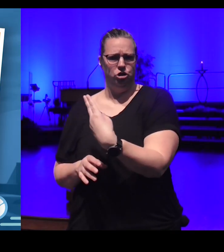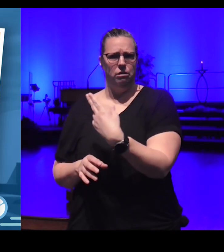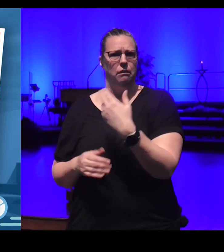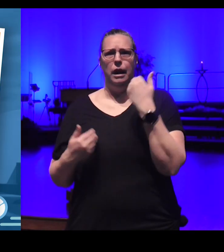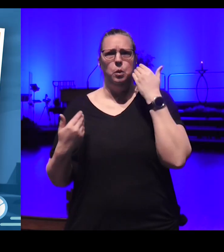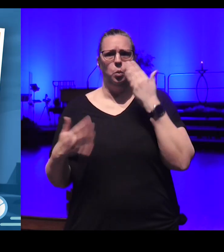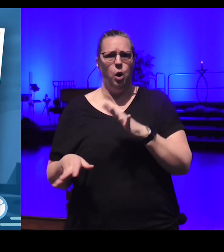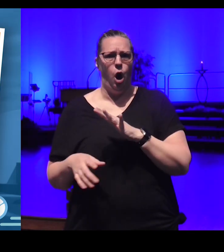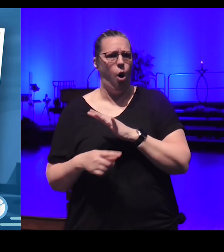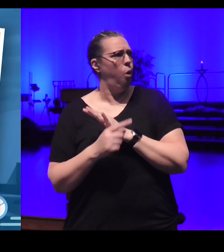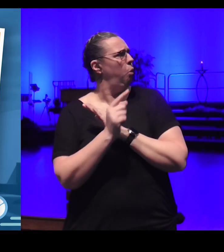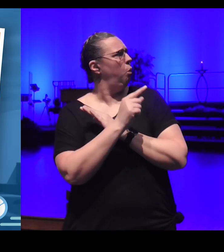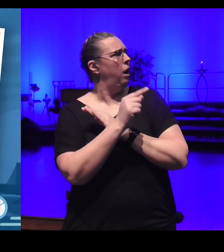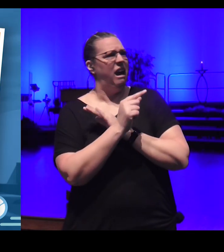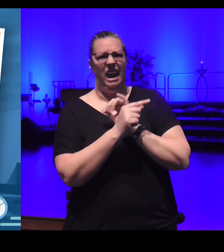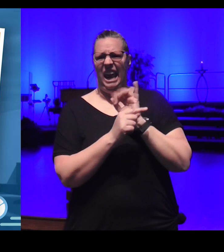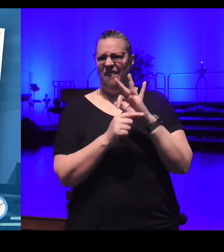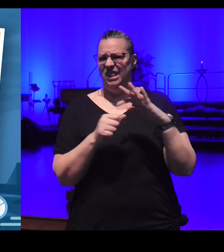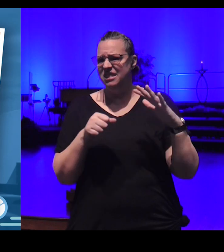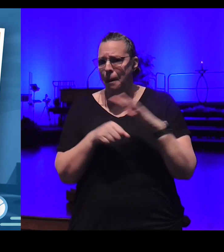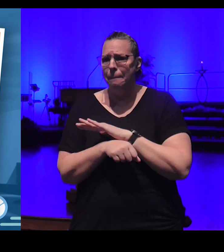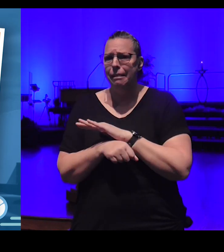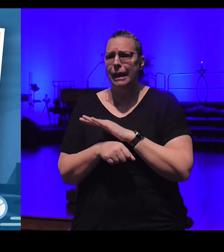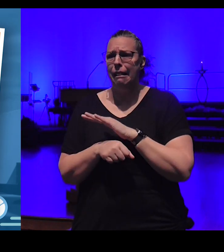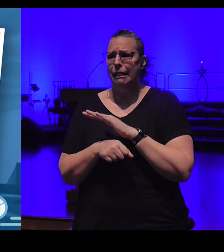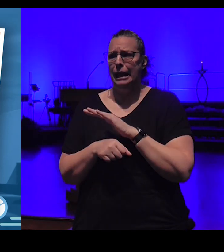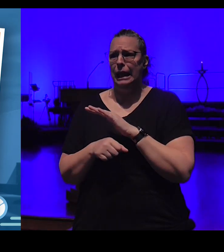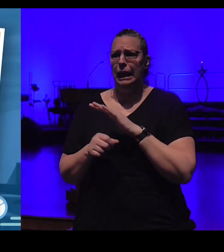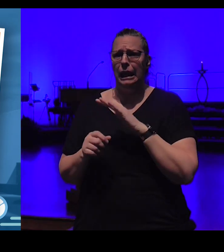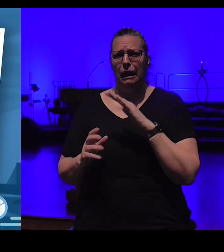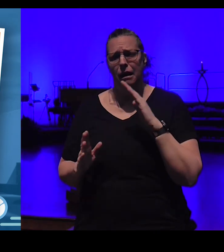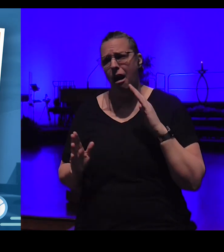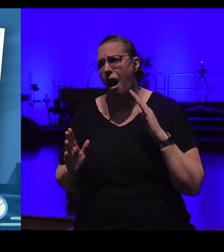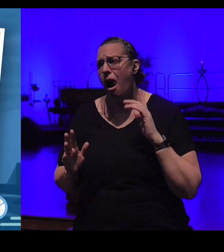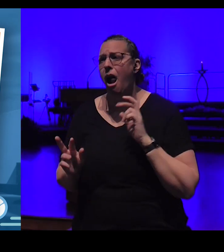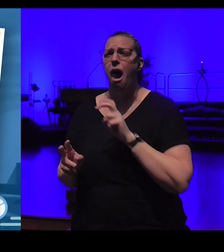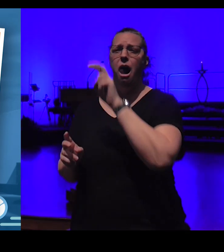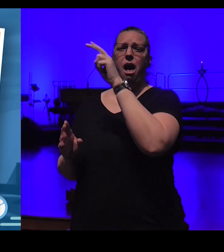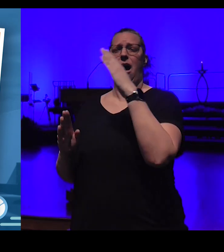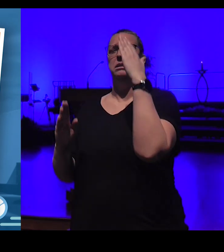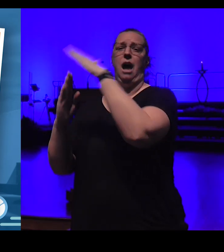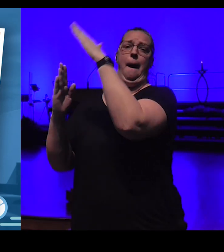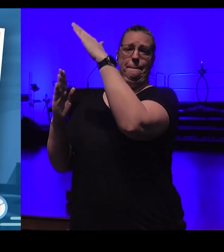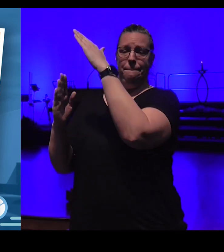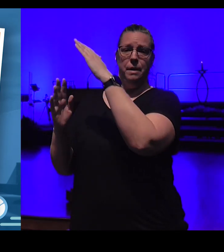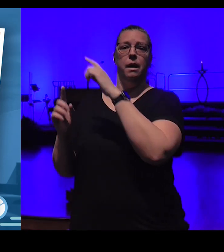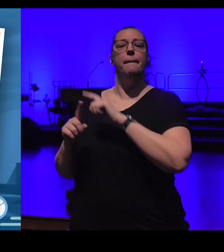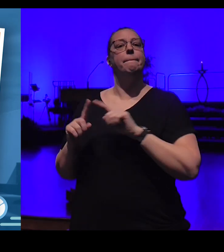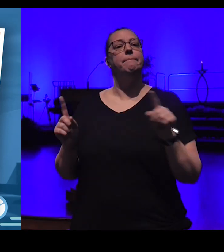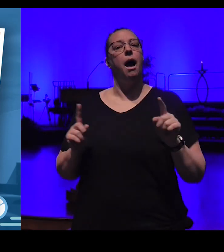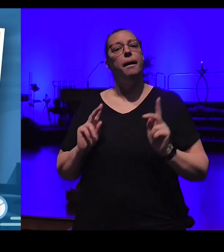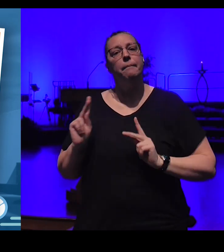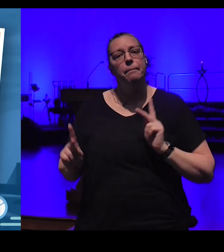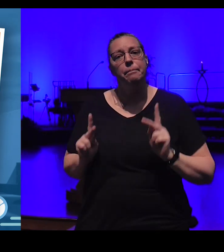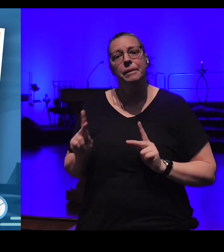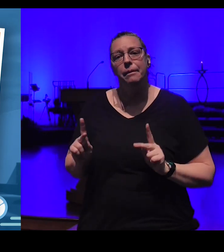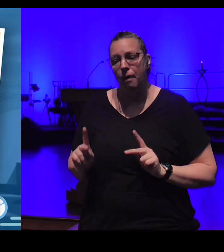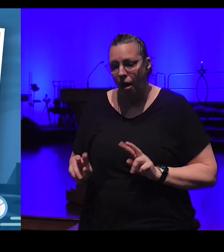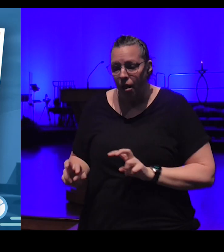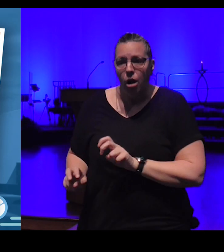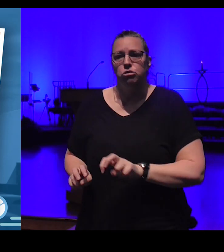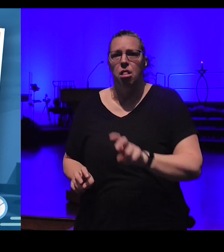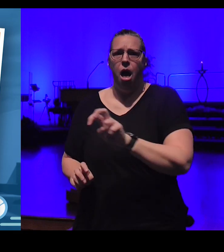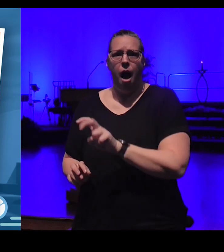I don't think it's ever been completely ascended, but it is a place where pilgrimage happens around the base, and